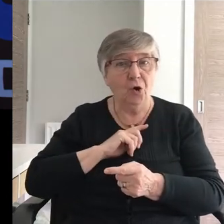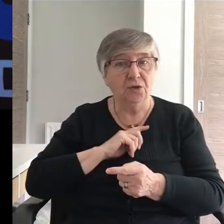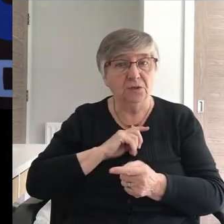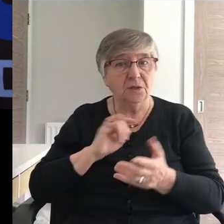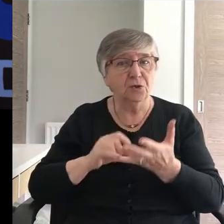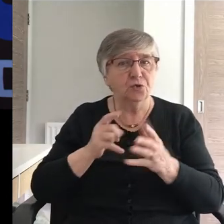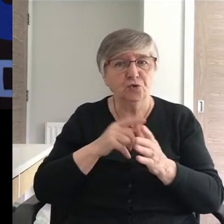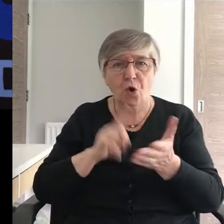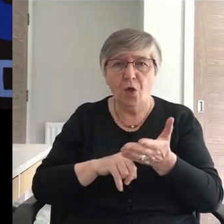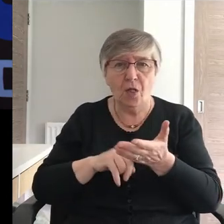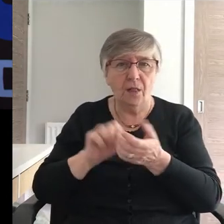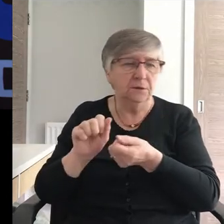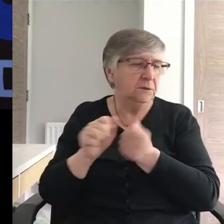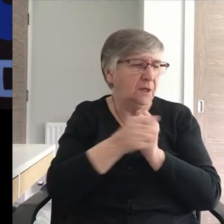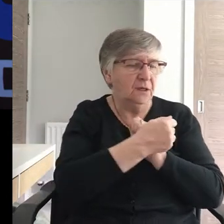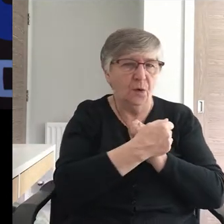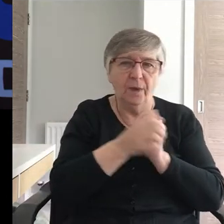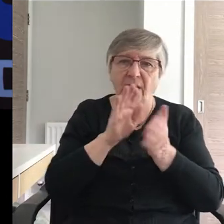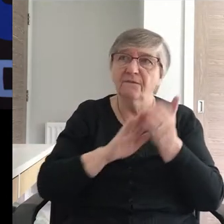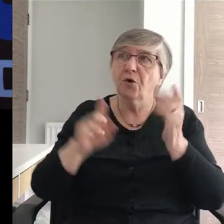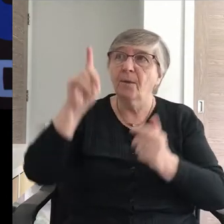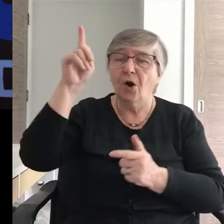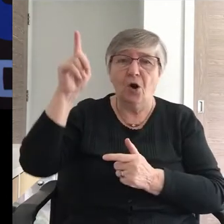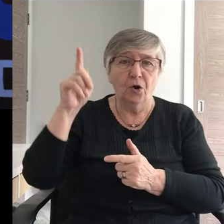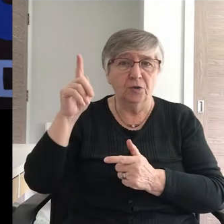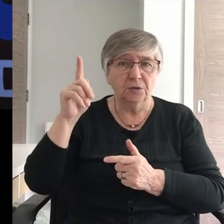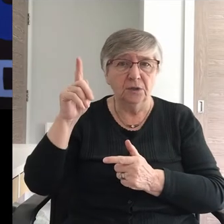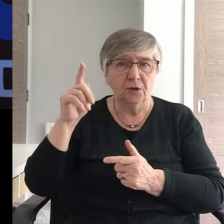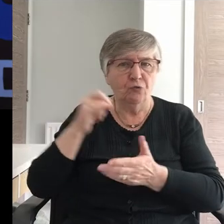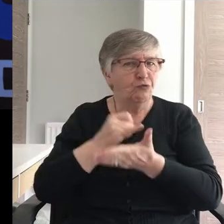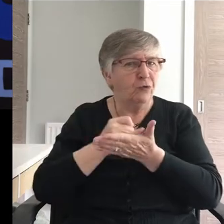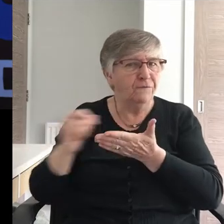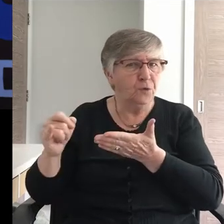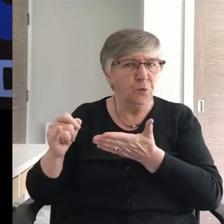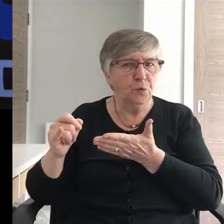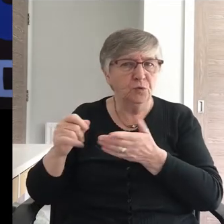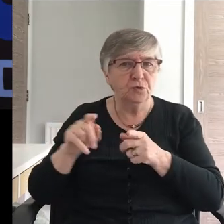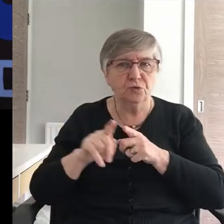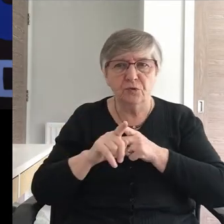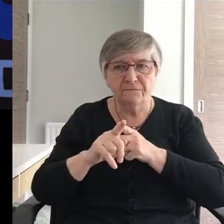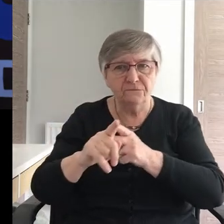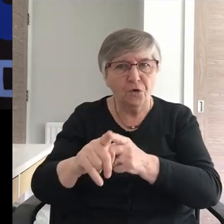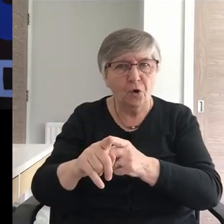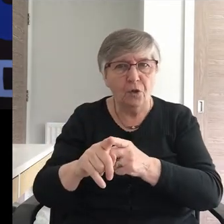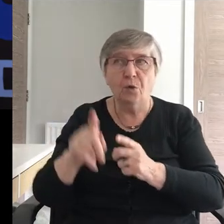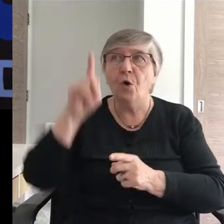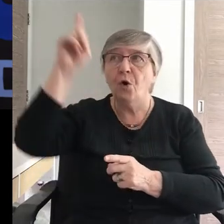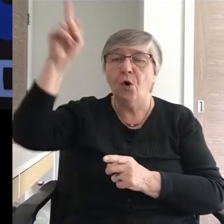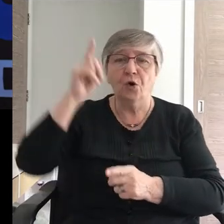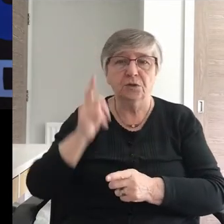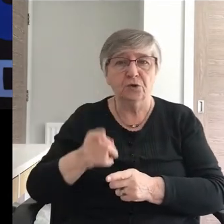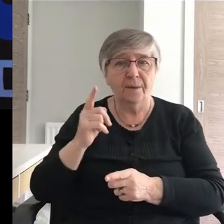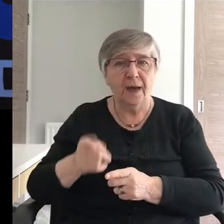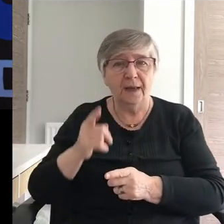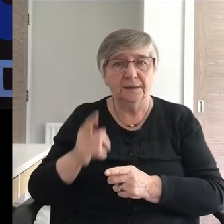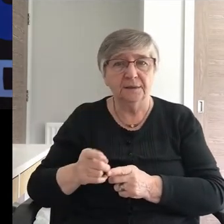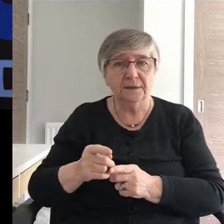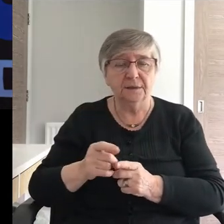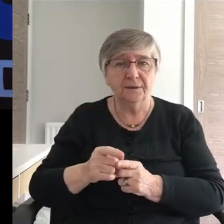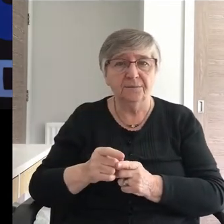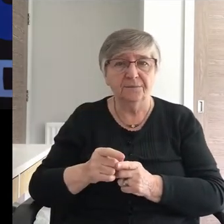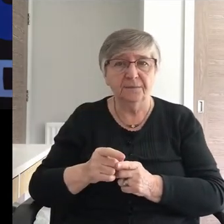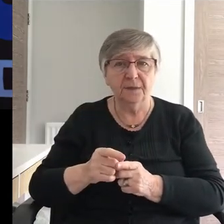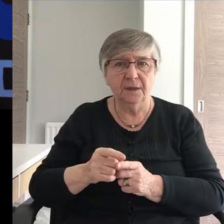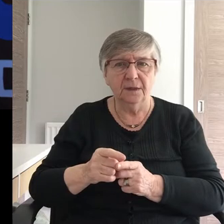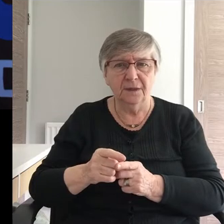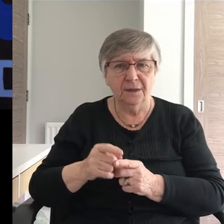of Saul's actions. His refusal, according to Samuel, to follow the wishes and commands of God.